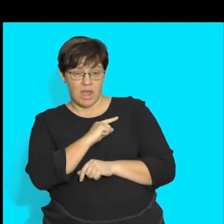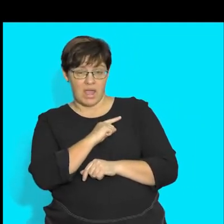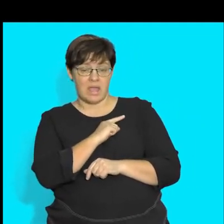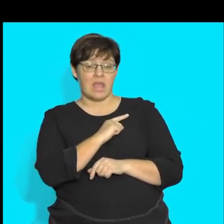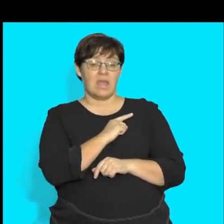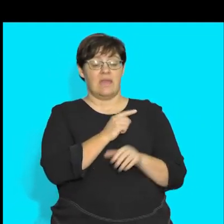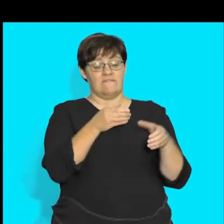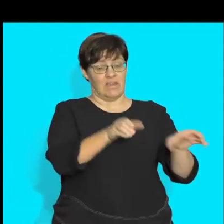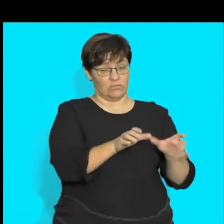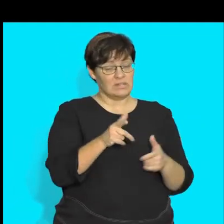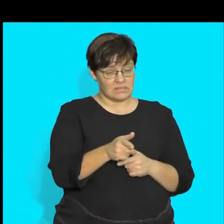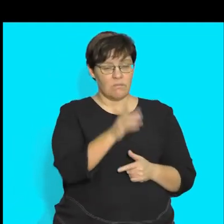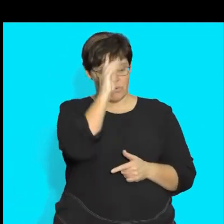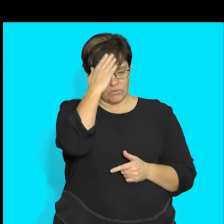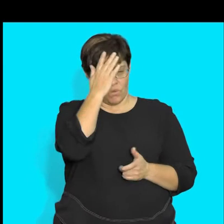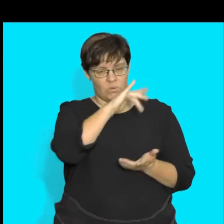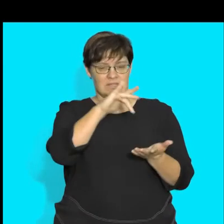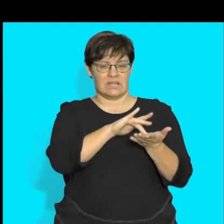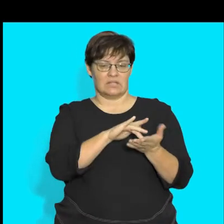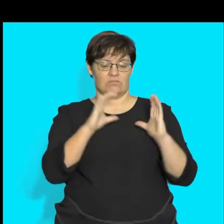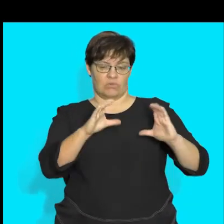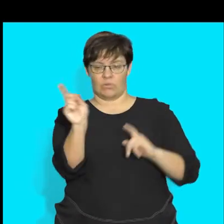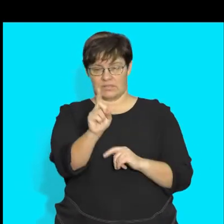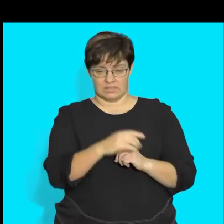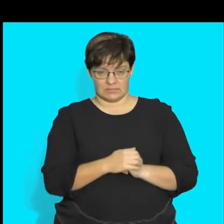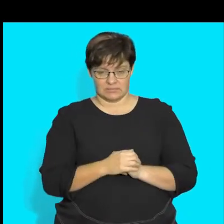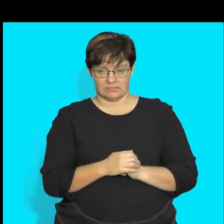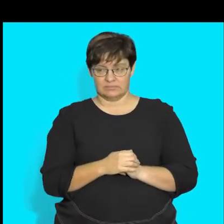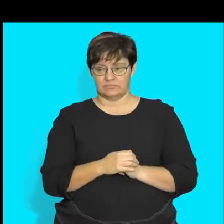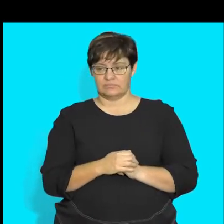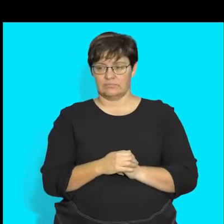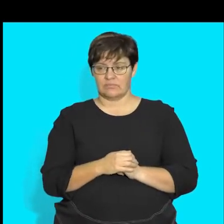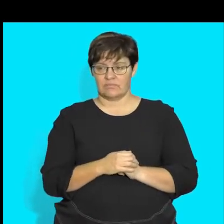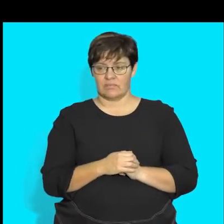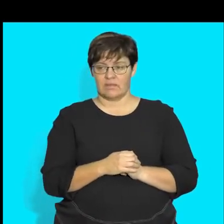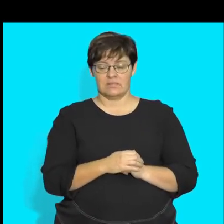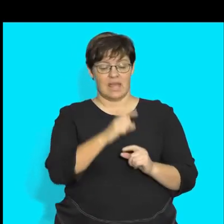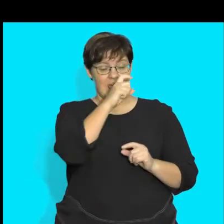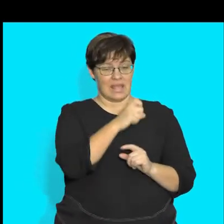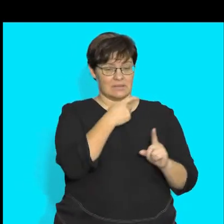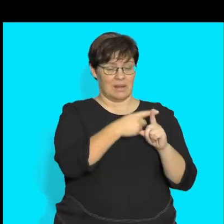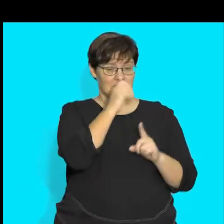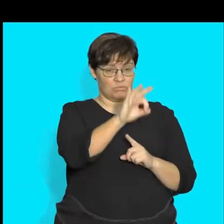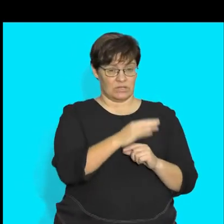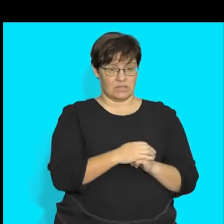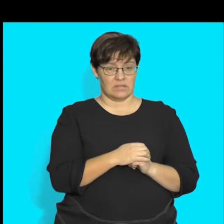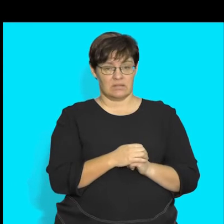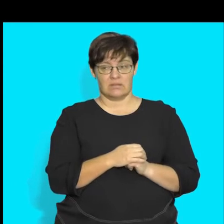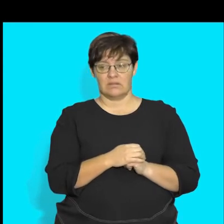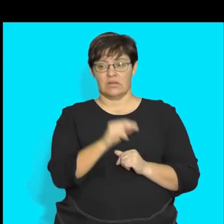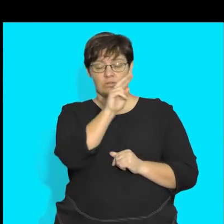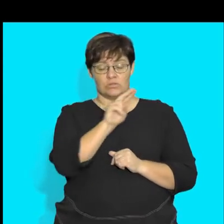these, because once I've factorized it, I know what the center of the circle is. And so let's do that. I'm going to get x plus